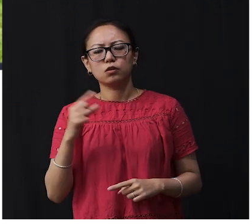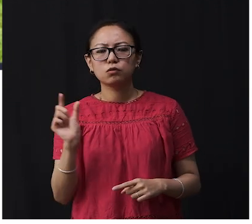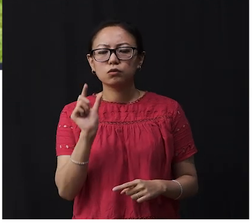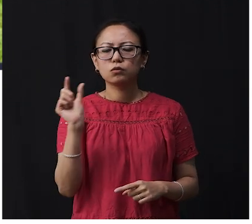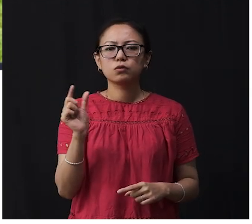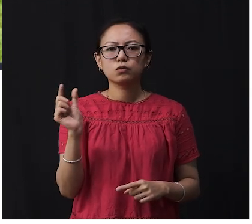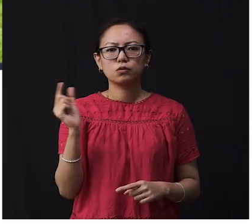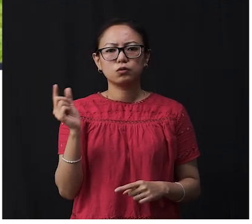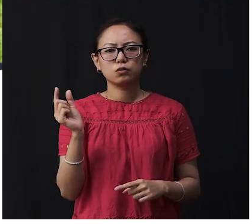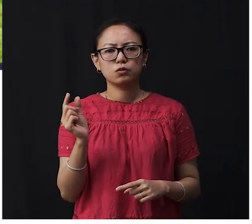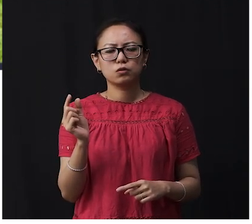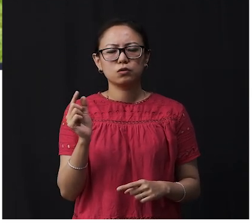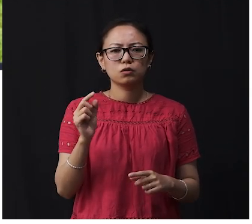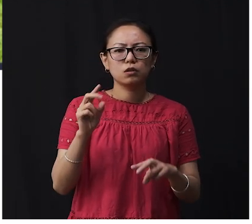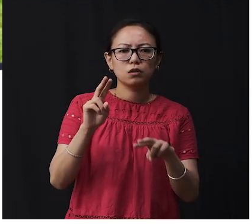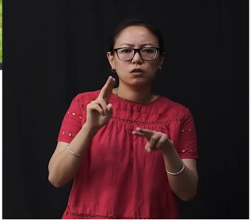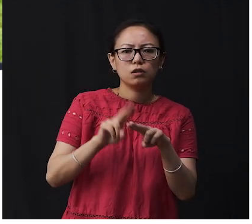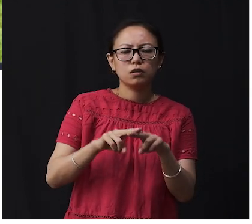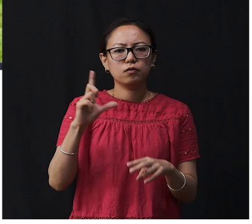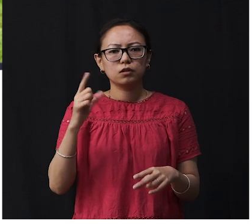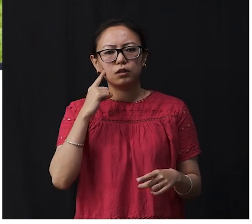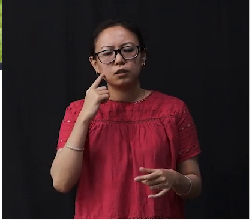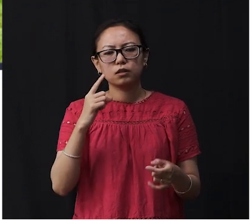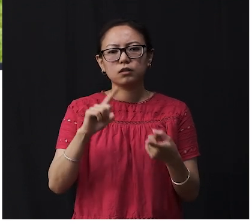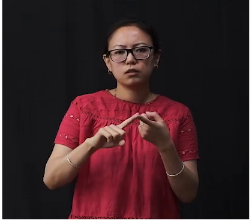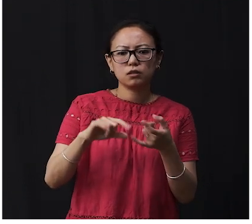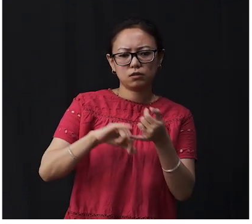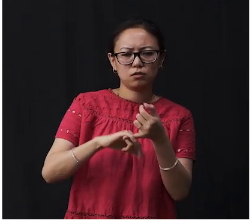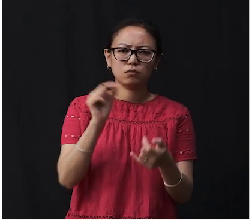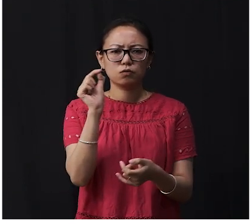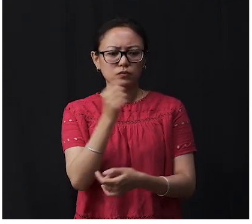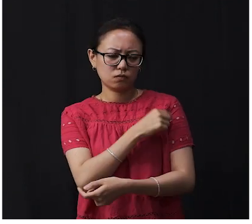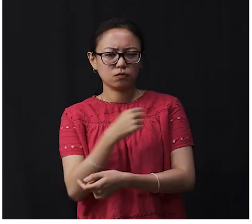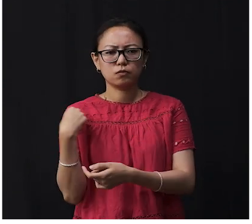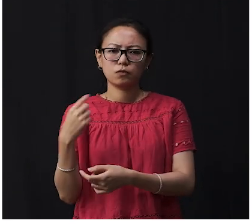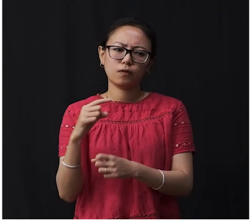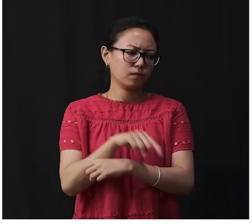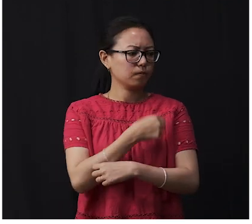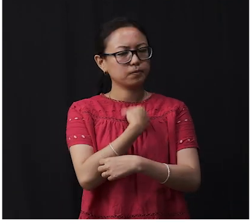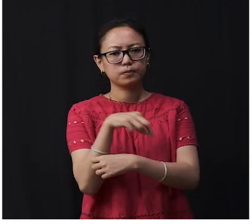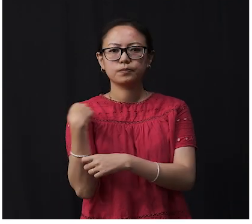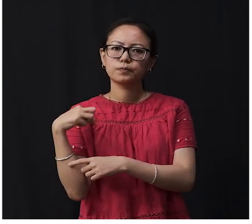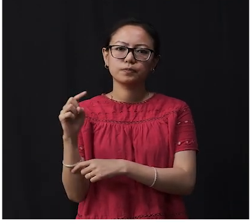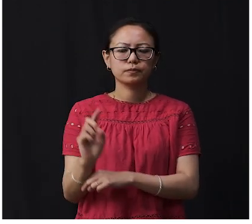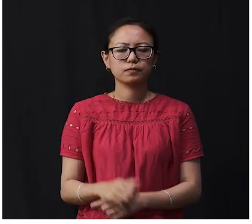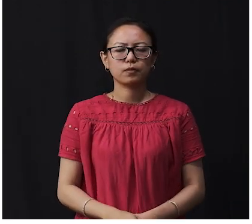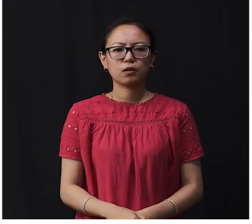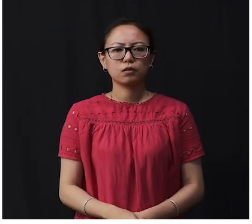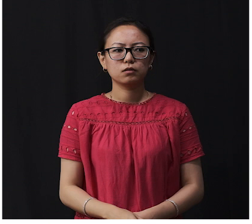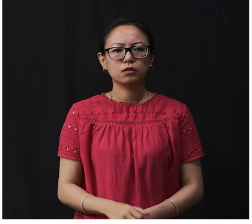to keep away flies. Okay, the next animal, that is the horse.